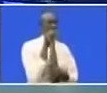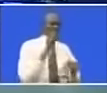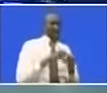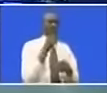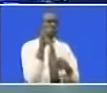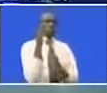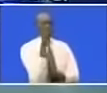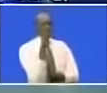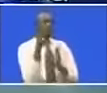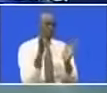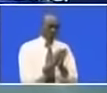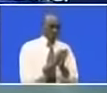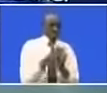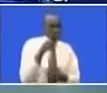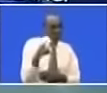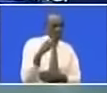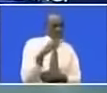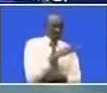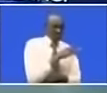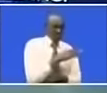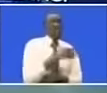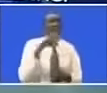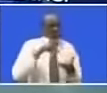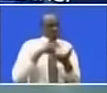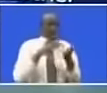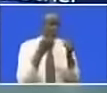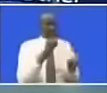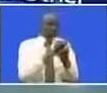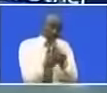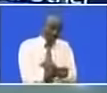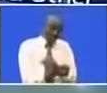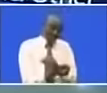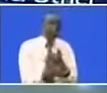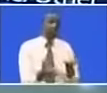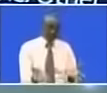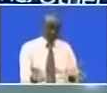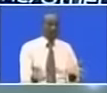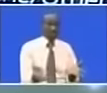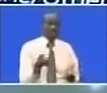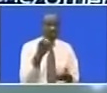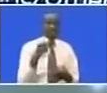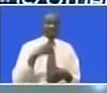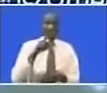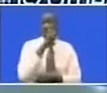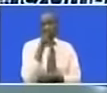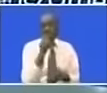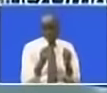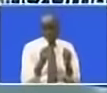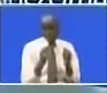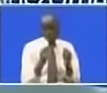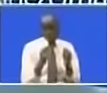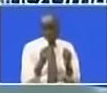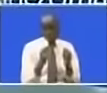and halfway through polling day today. So the situation may have changed somewhat across the day. So these are just some of the questions to